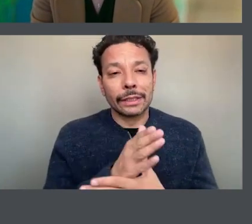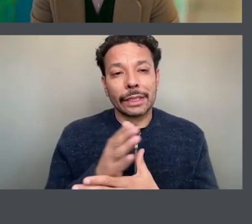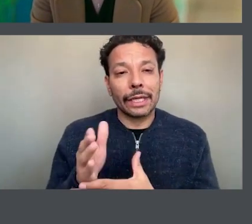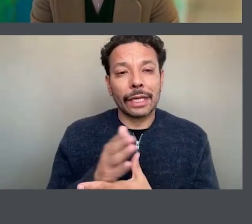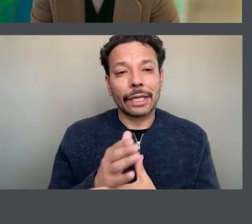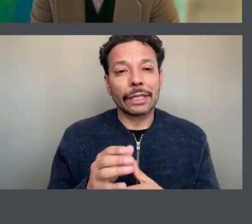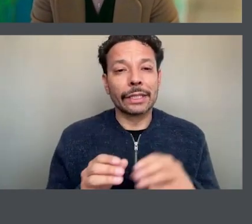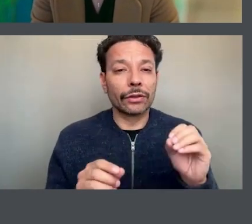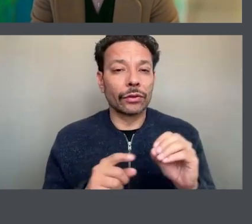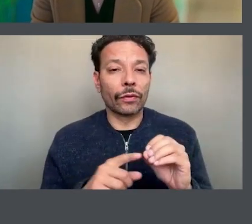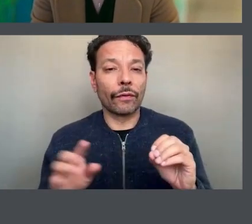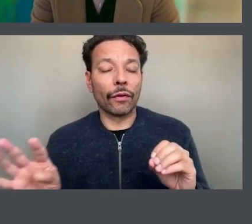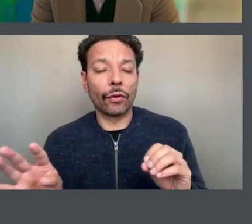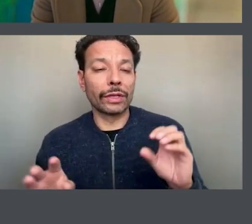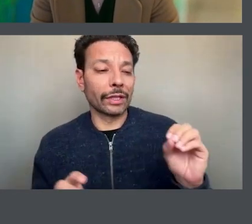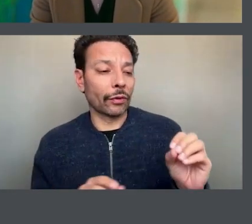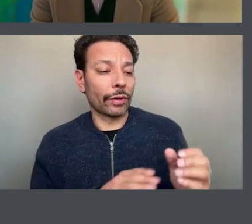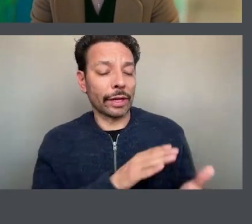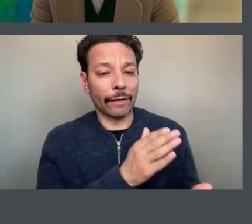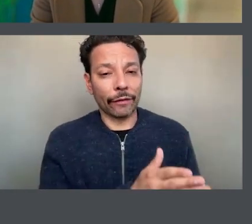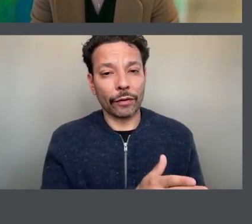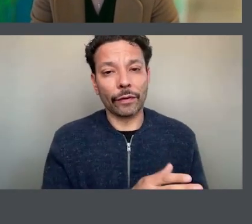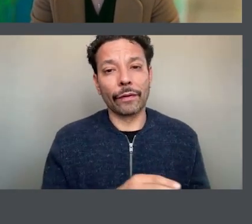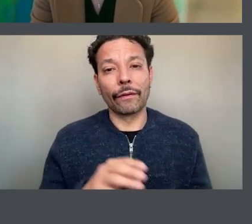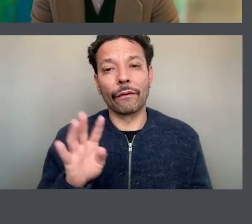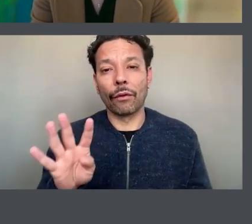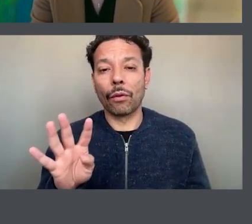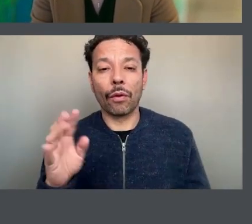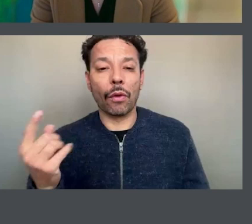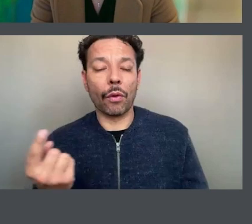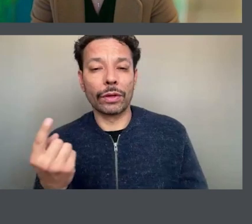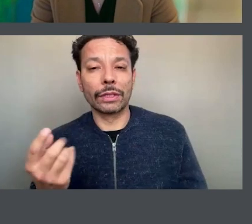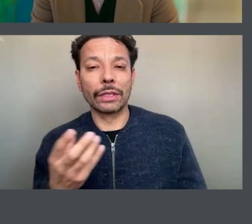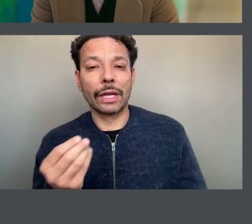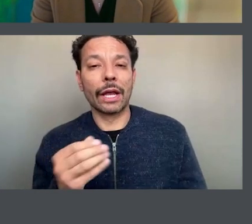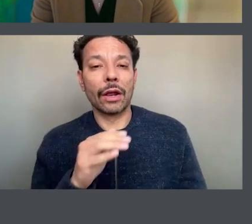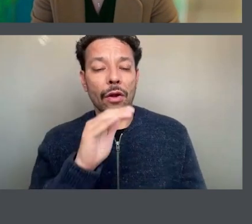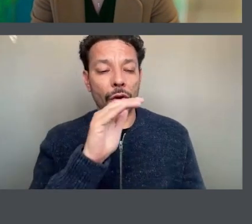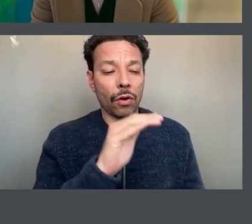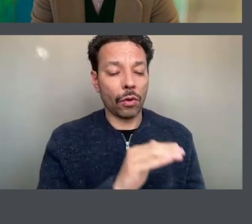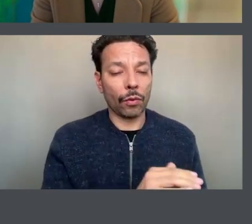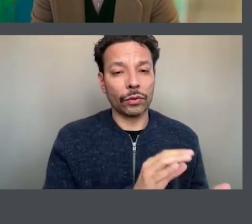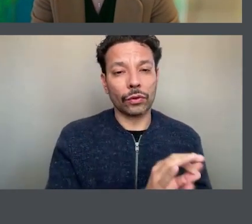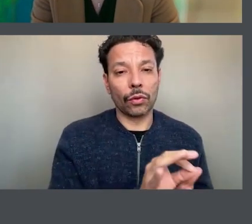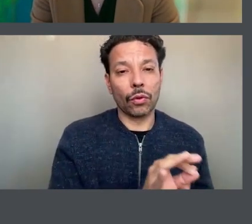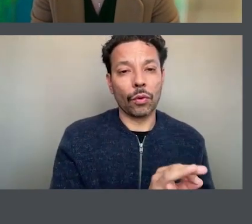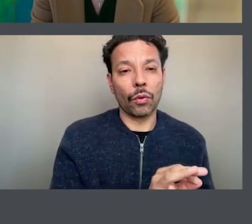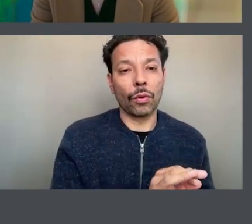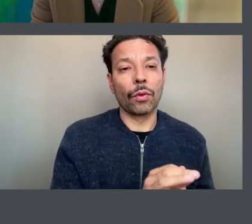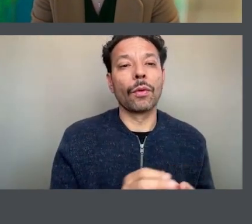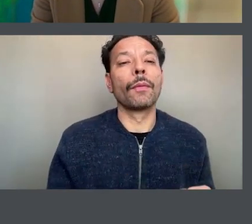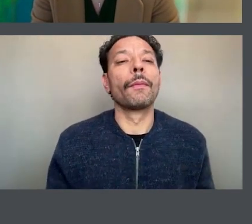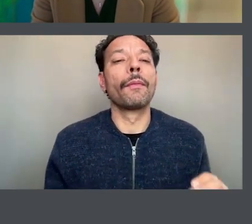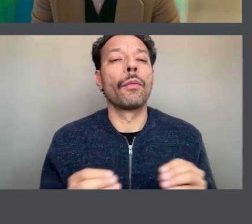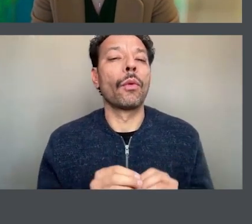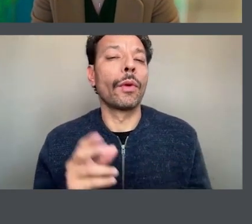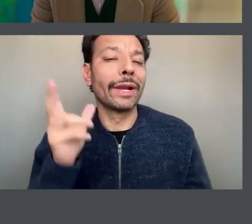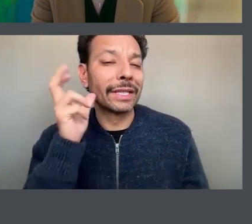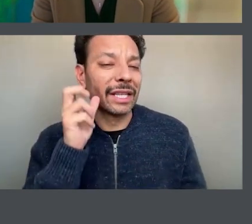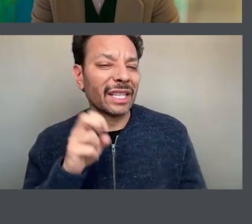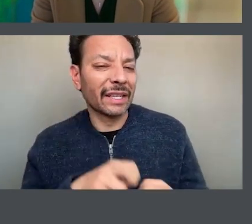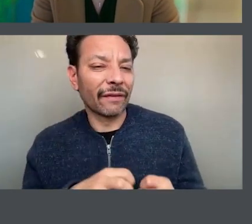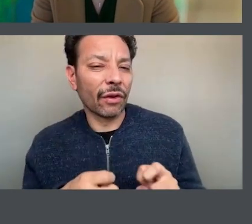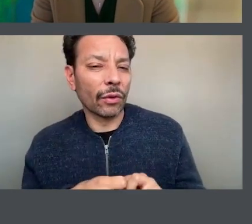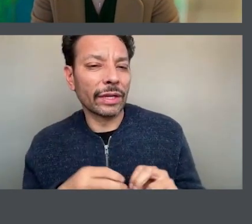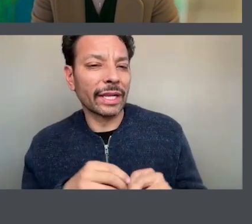from 0 to 4, so 0 being never, 4 being always, and lower scores being associated with more listening